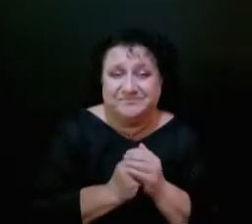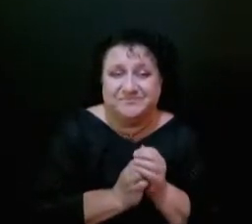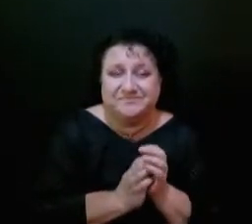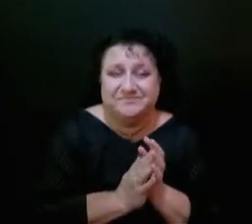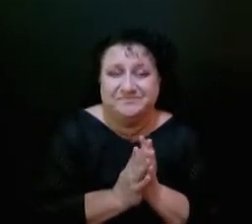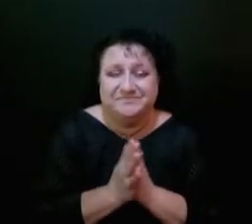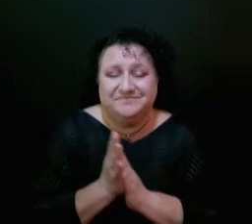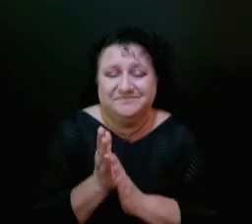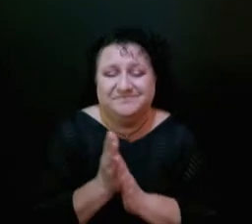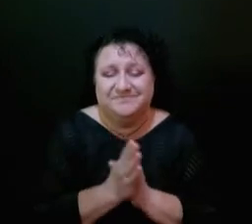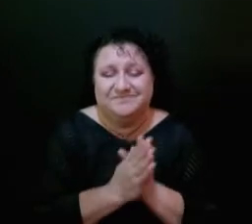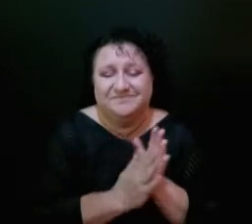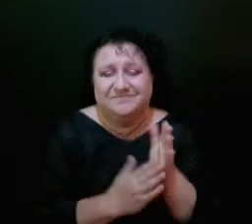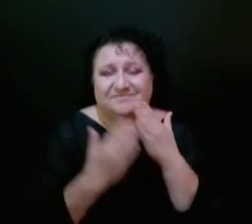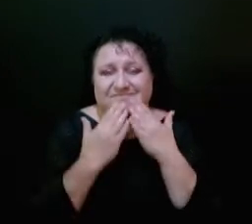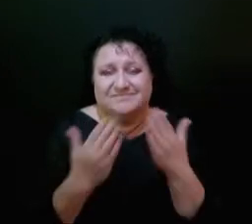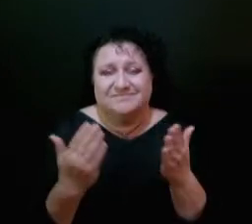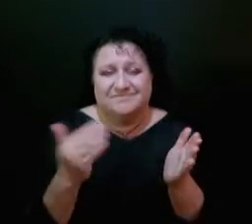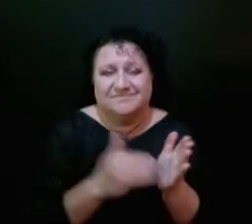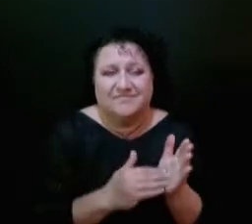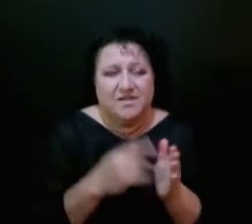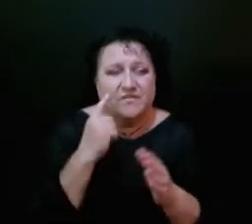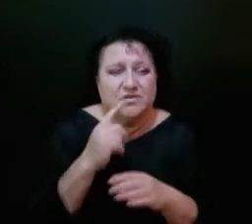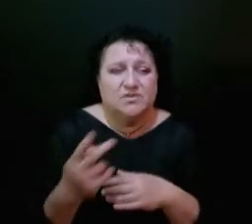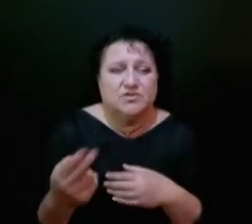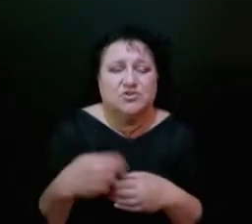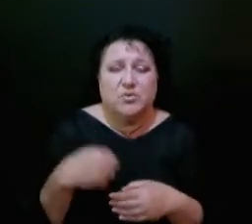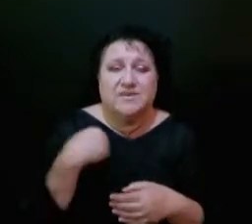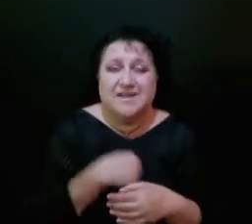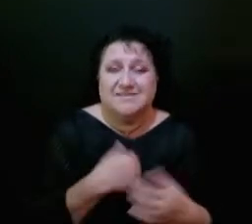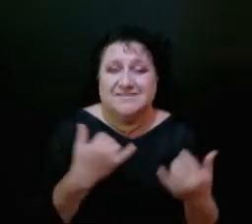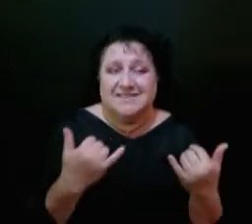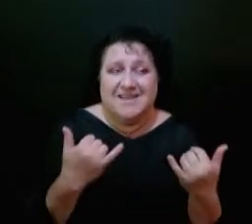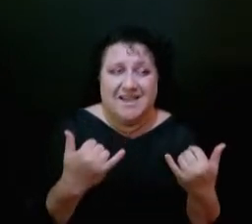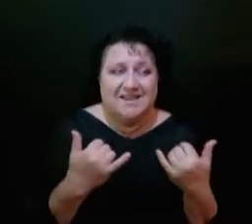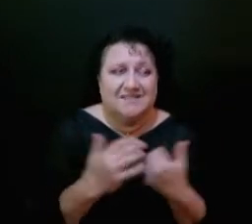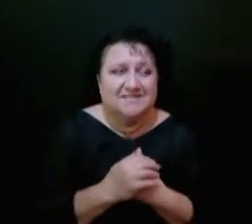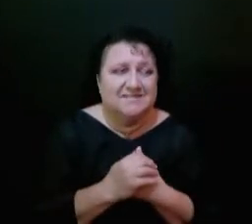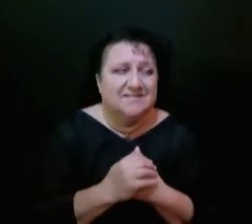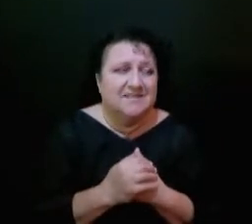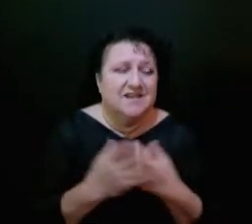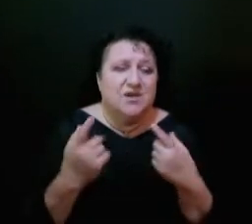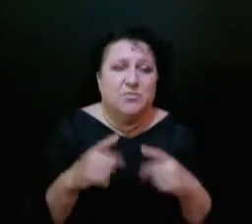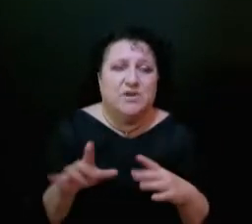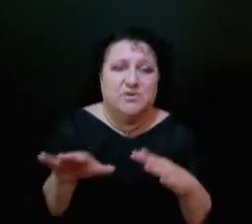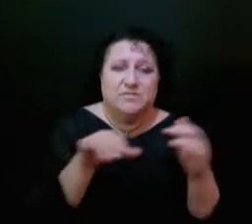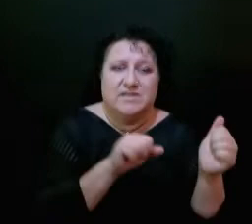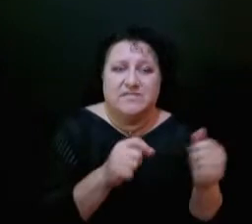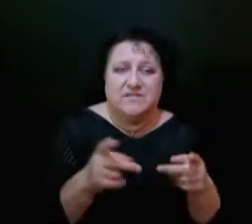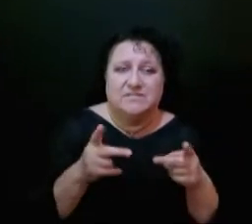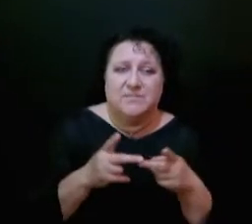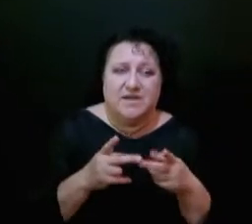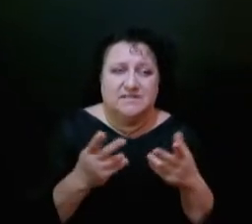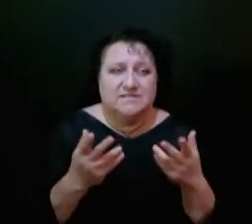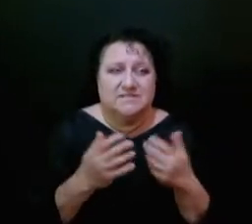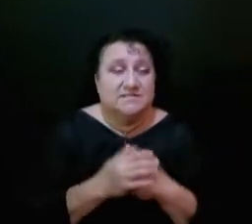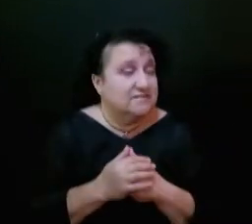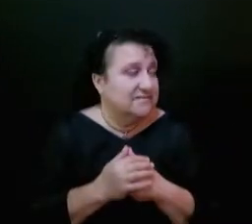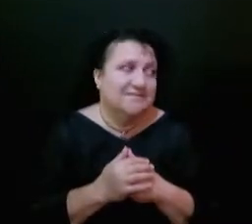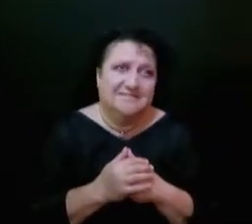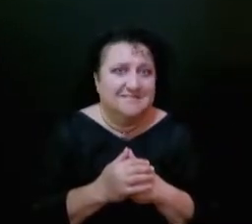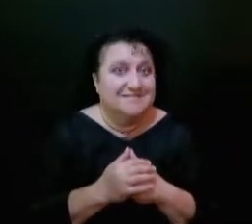Thank you again for joining us today. And so as you leave this place, place that I get y'all, I got y'all out,